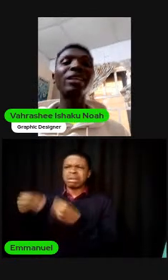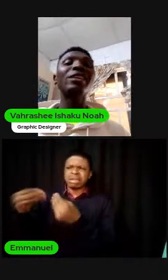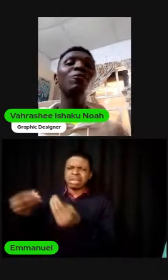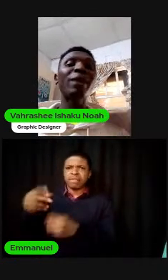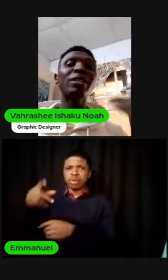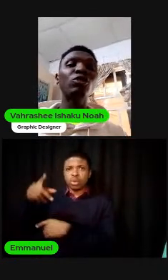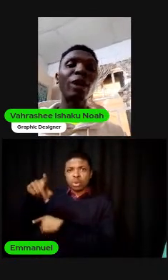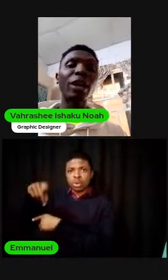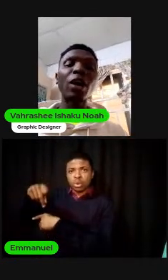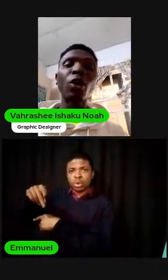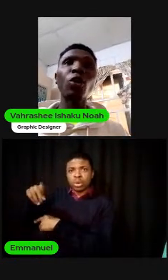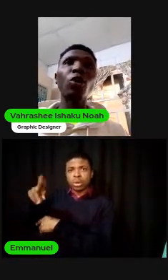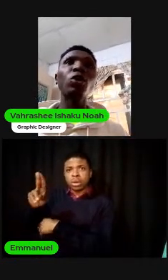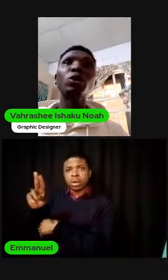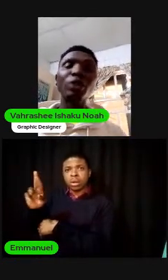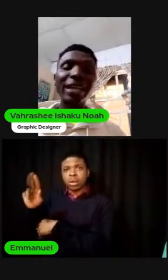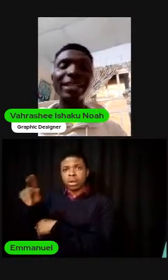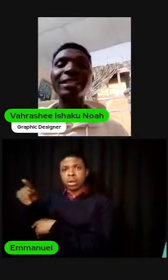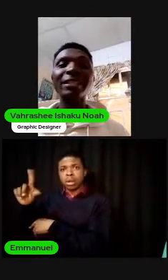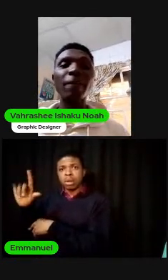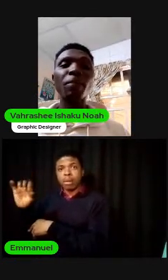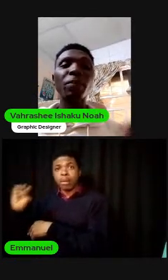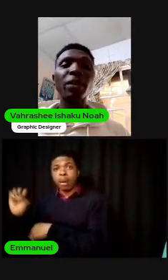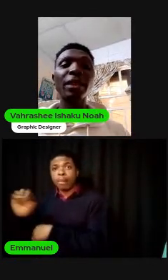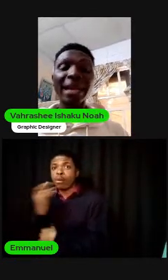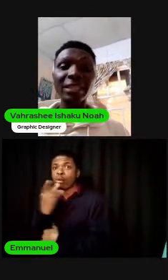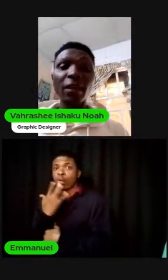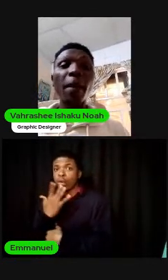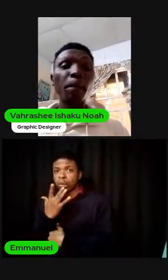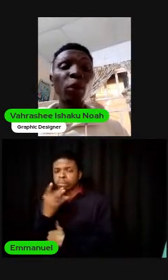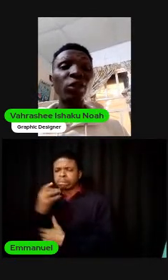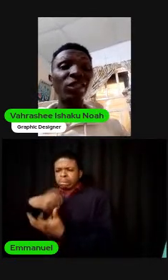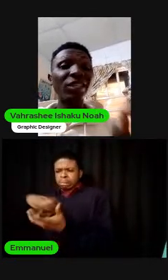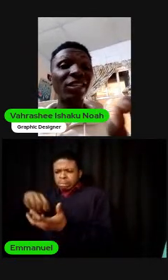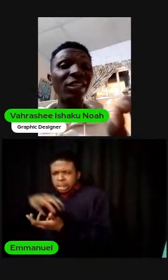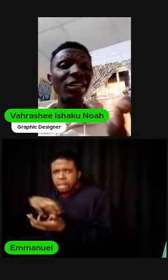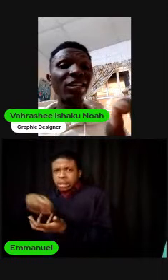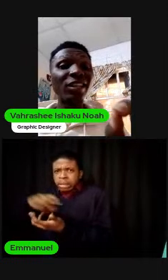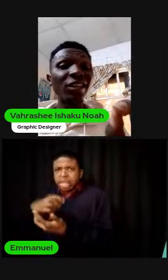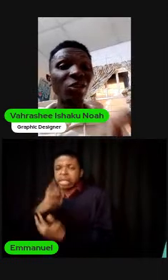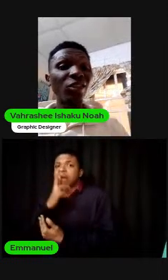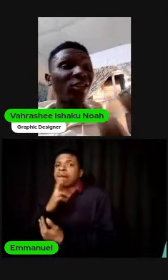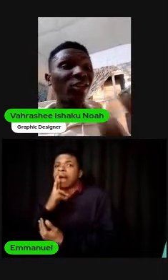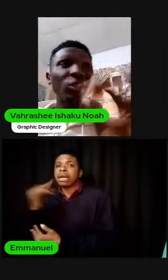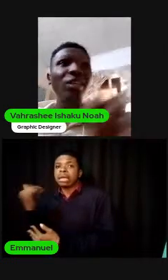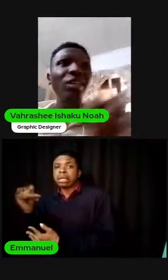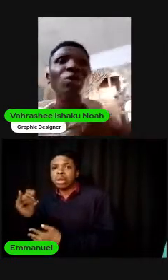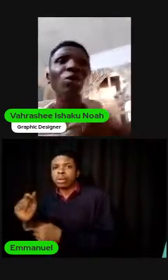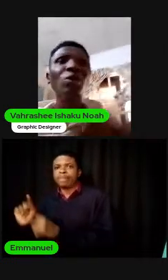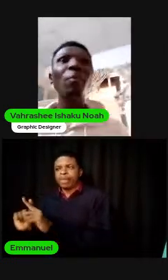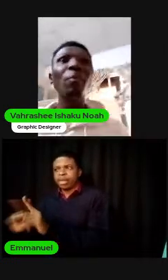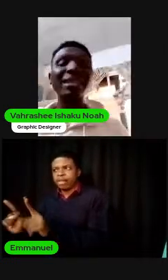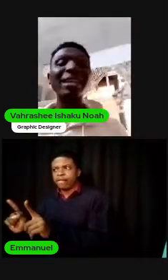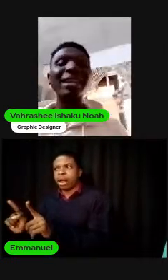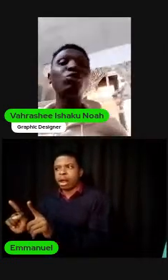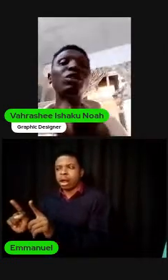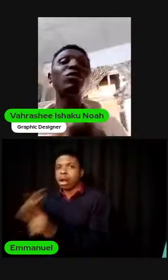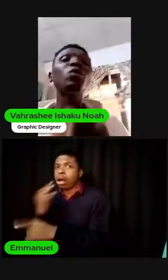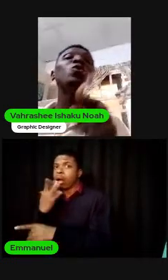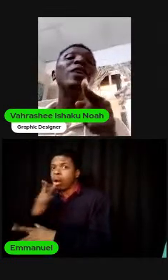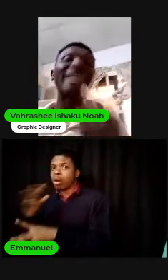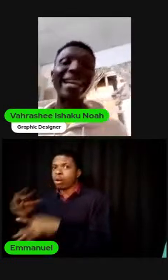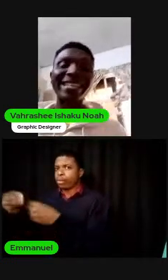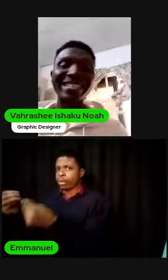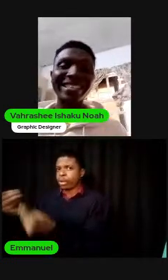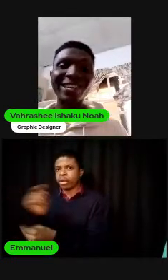it will give back to another color. So that is that. But there is nothing that you can combine that it will